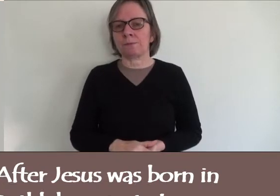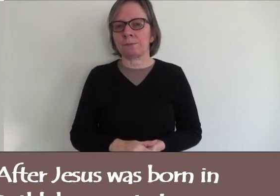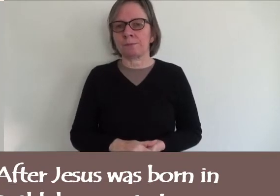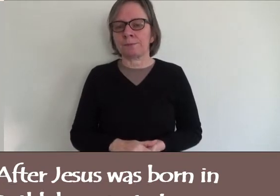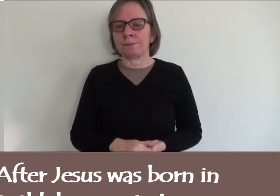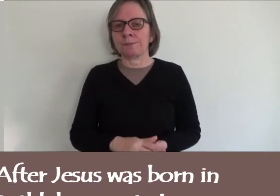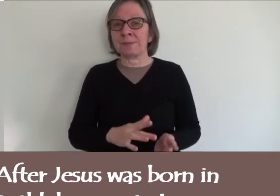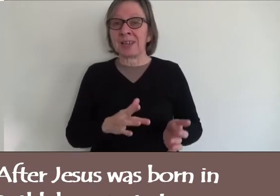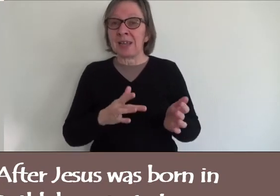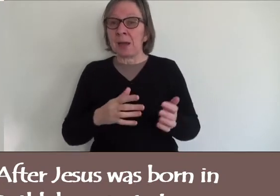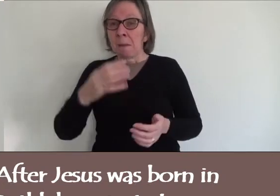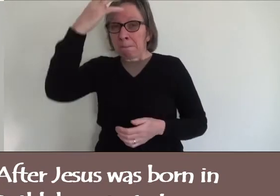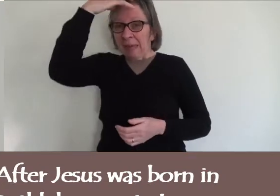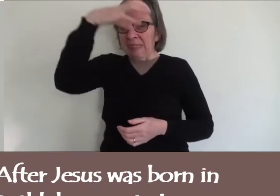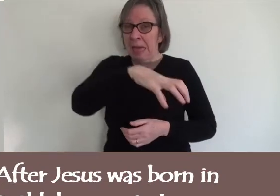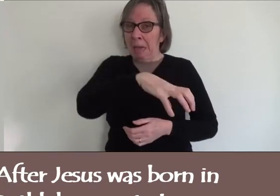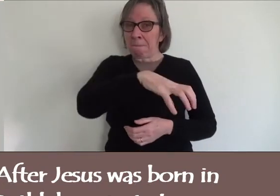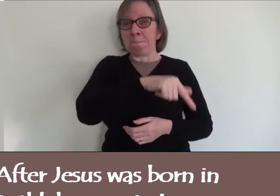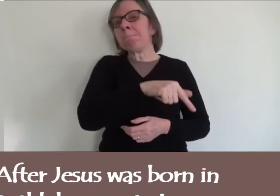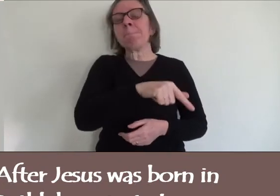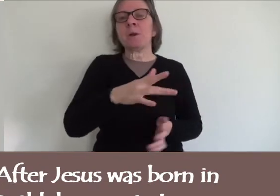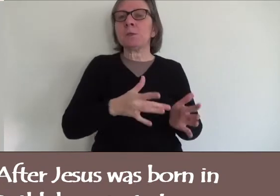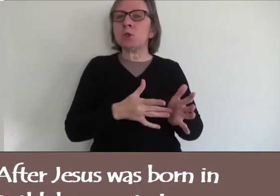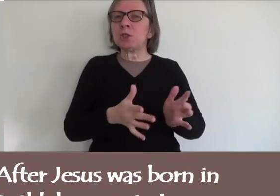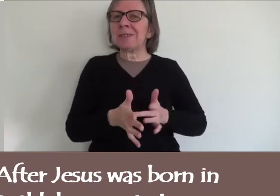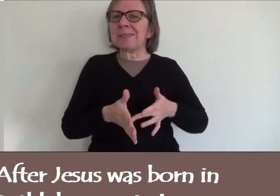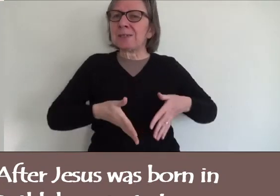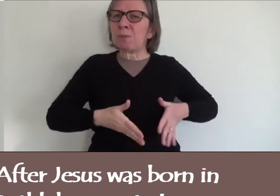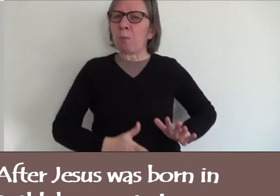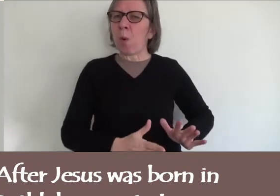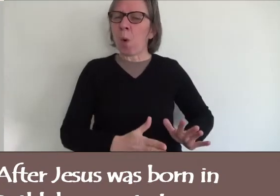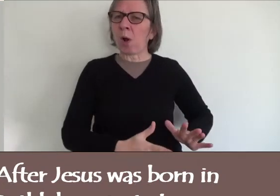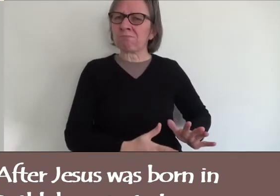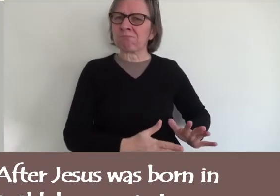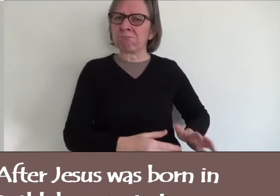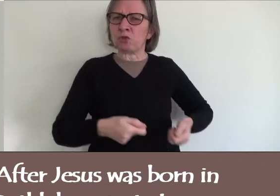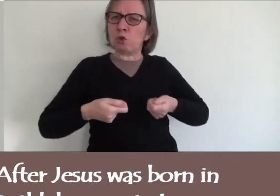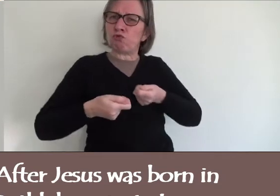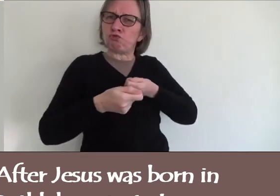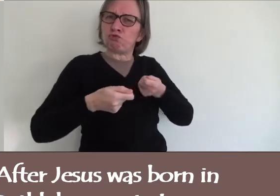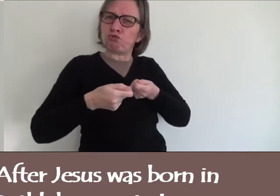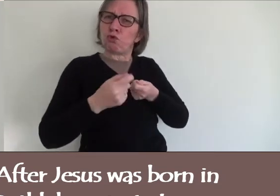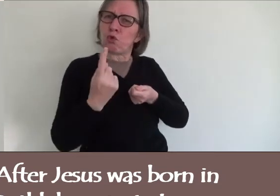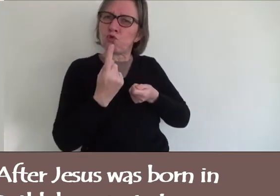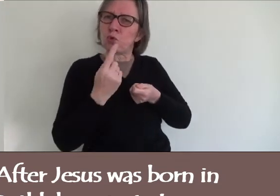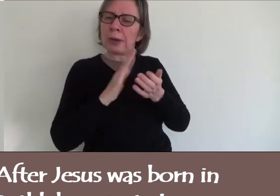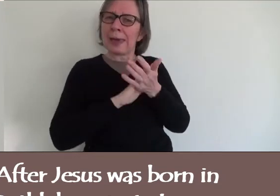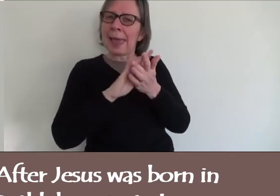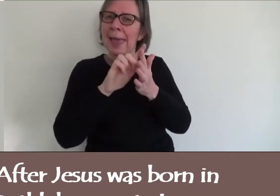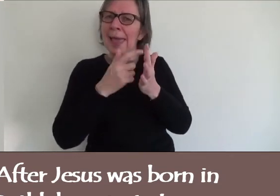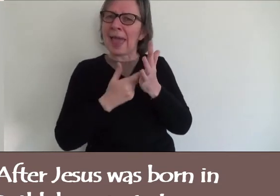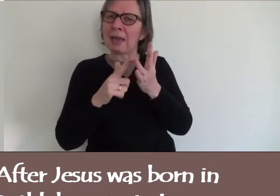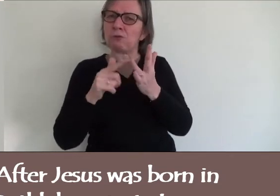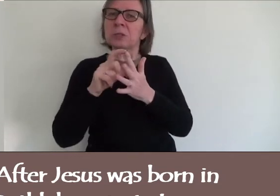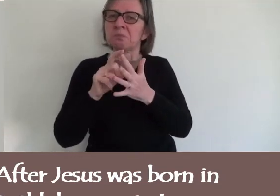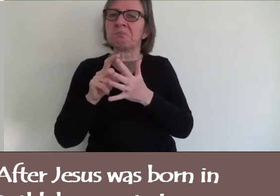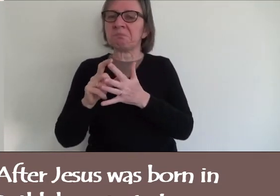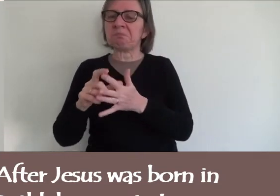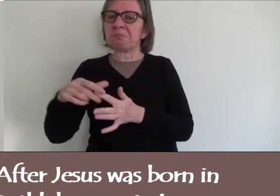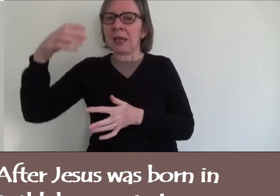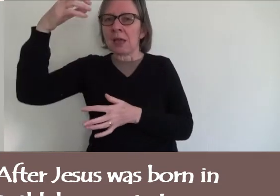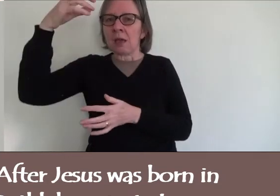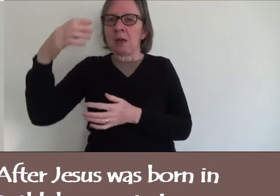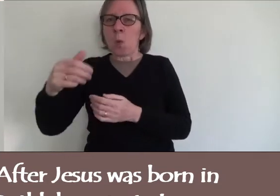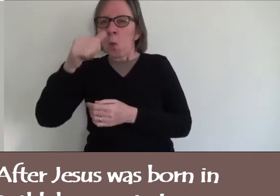After Jesus was born in Bethlehem in Judea, during the time of King Herod, Magi from the east came